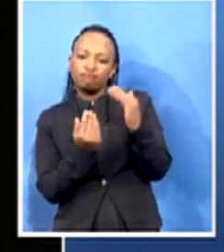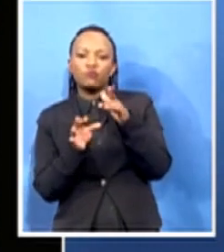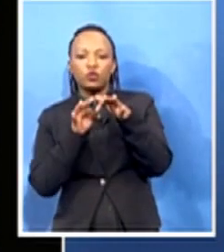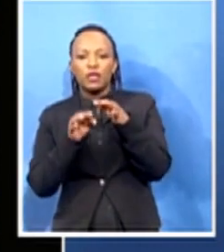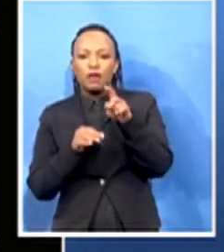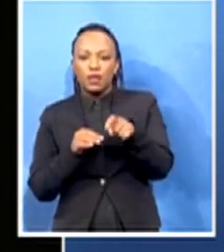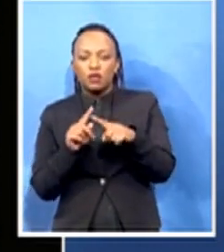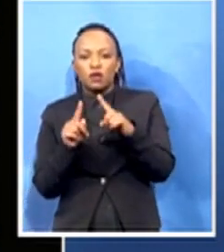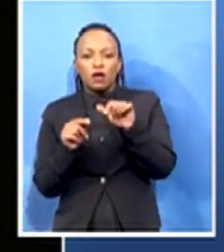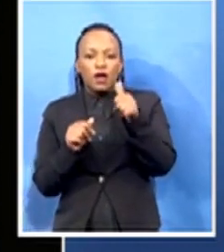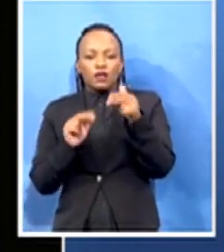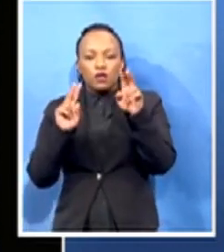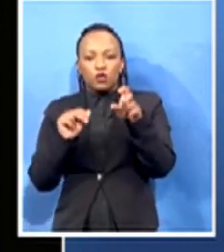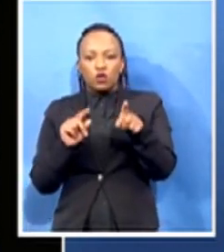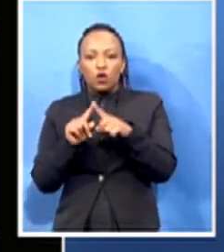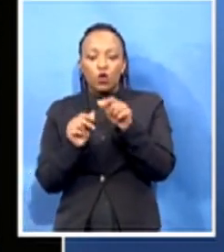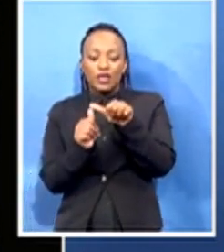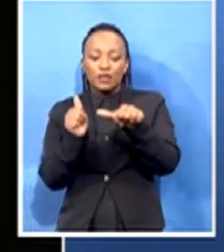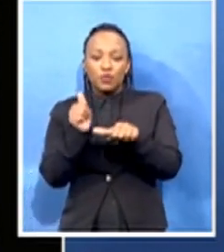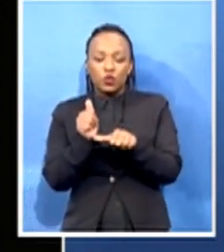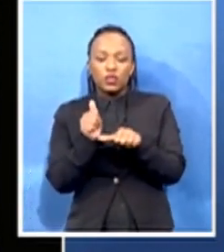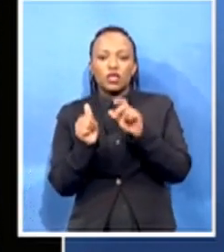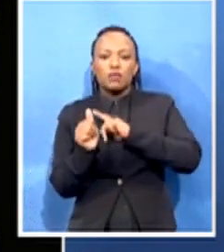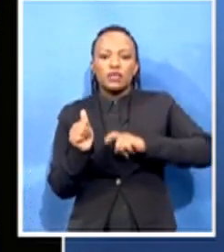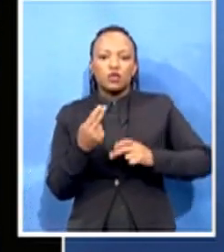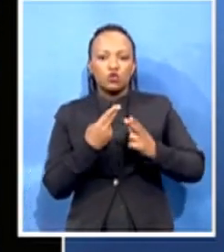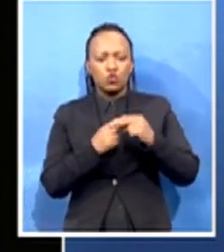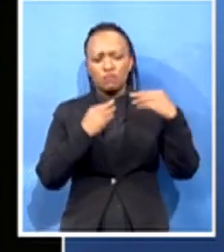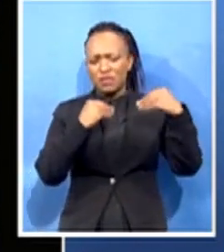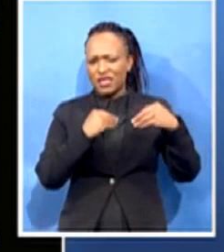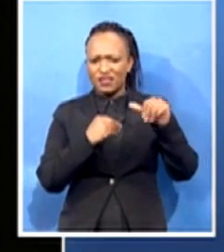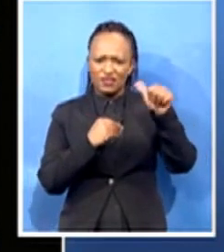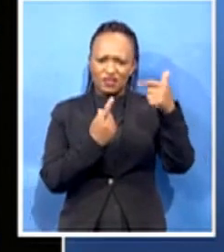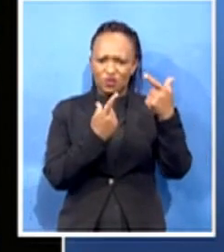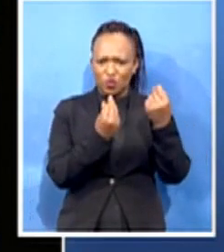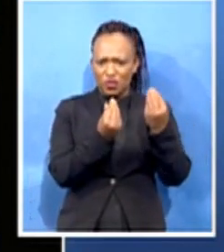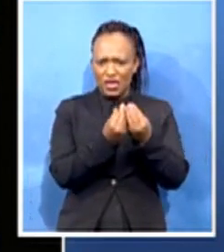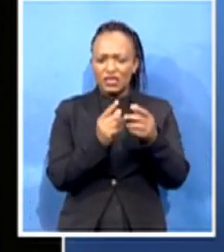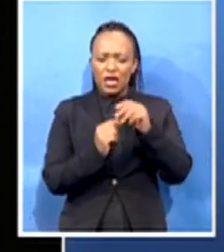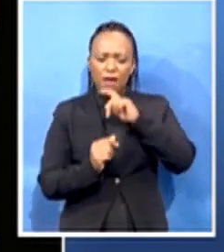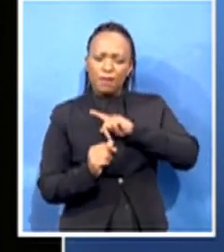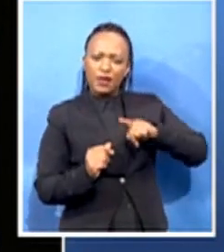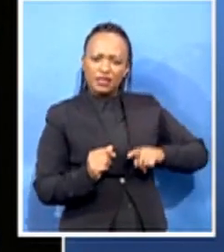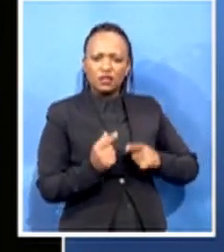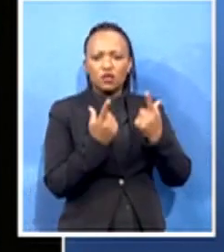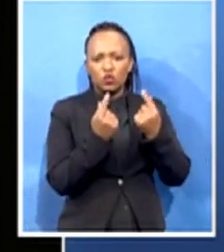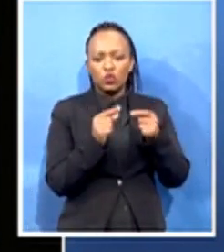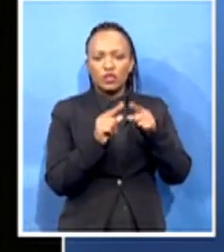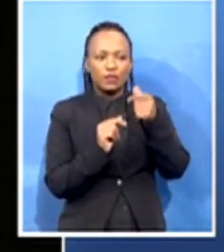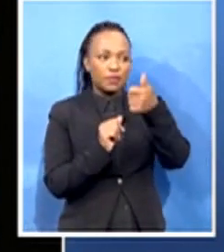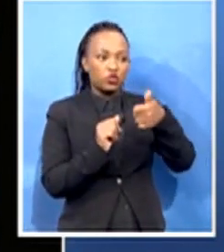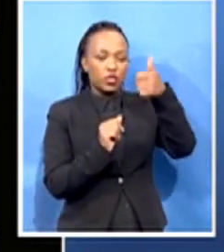of the union is dealing with. There are issues that the president is dealing with. There are issues that the general secretary is dealing with.